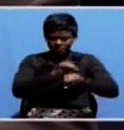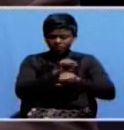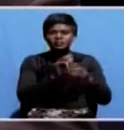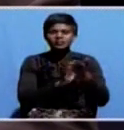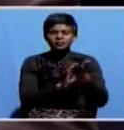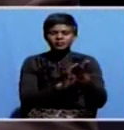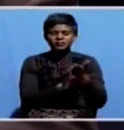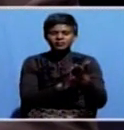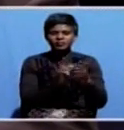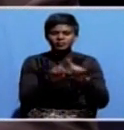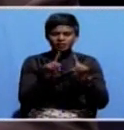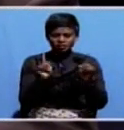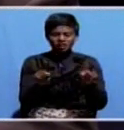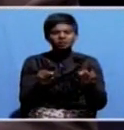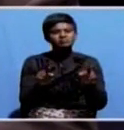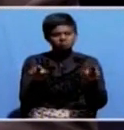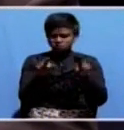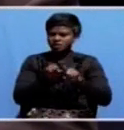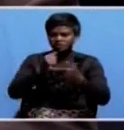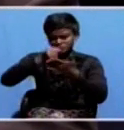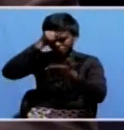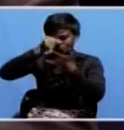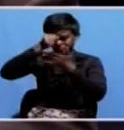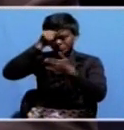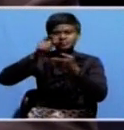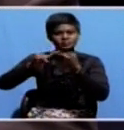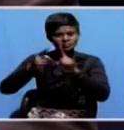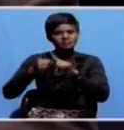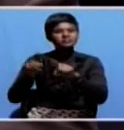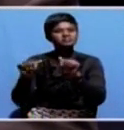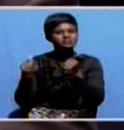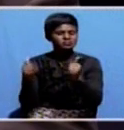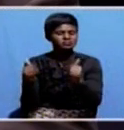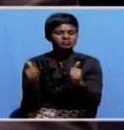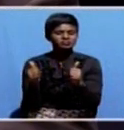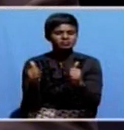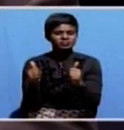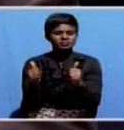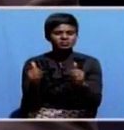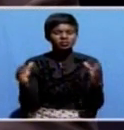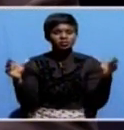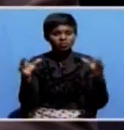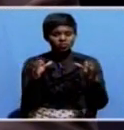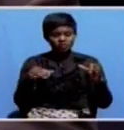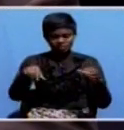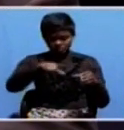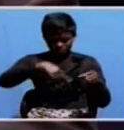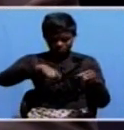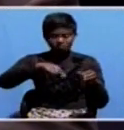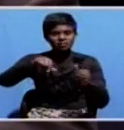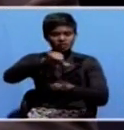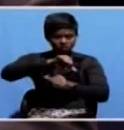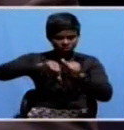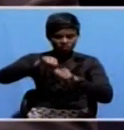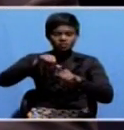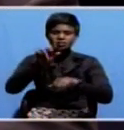school, but to fellow students and the community around